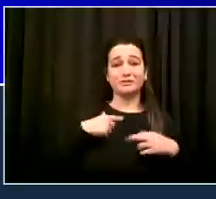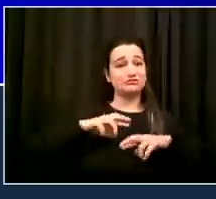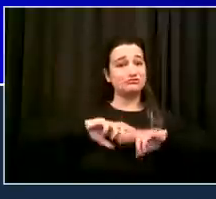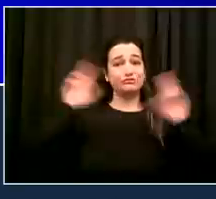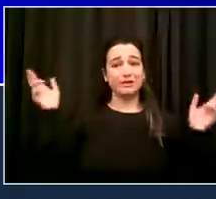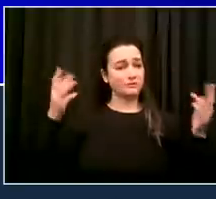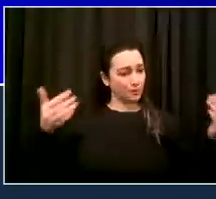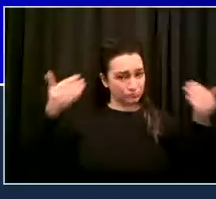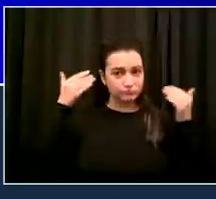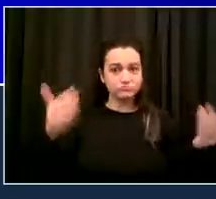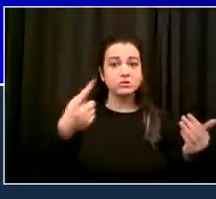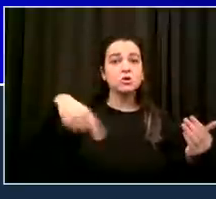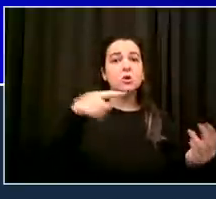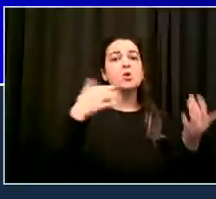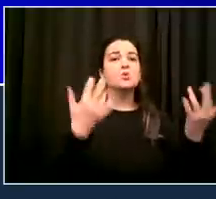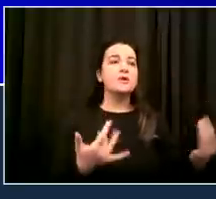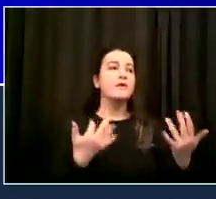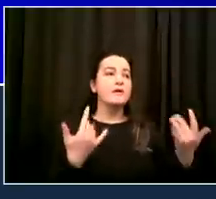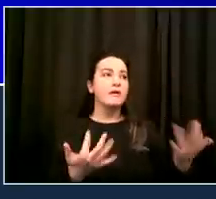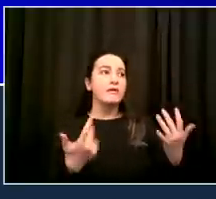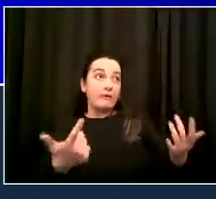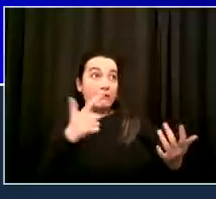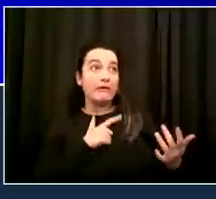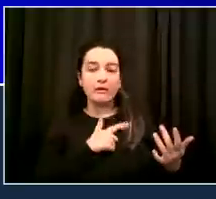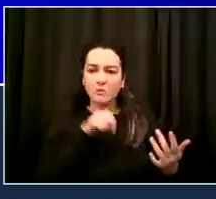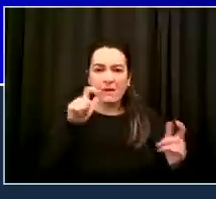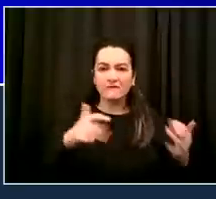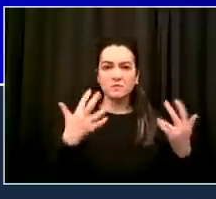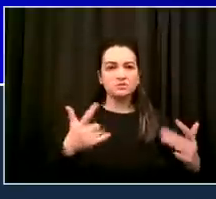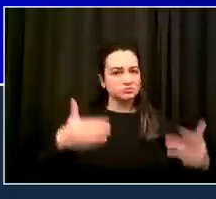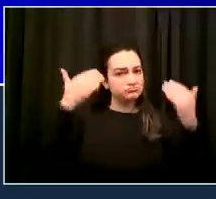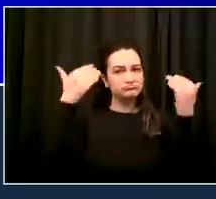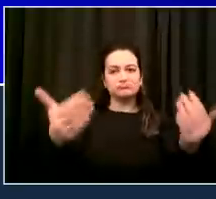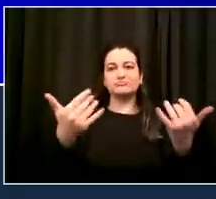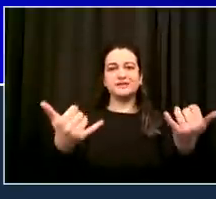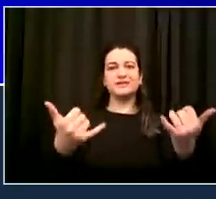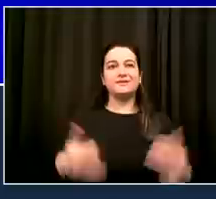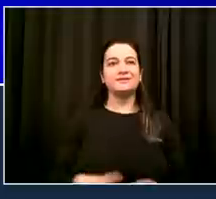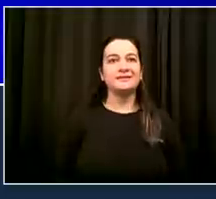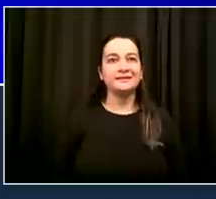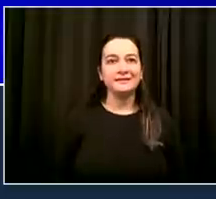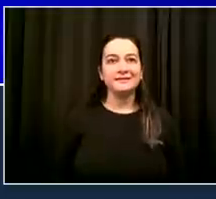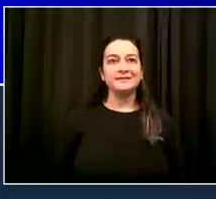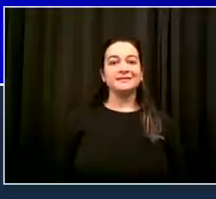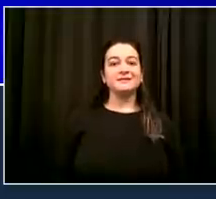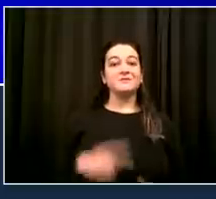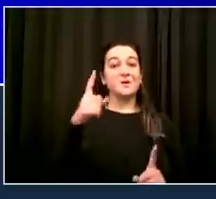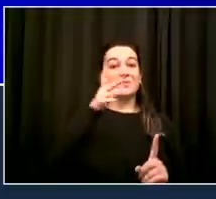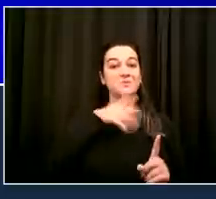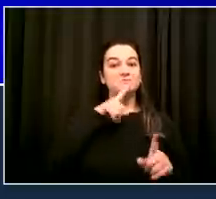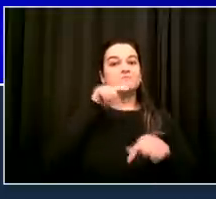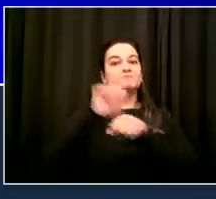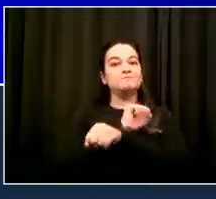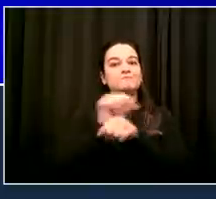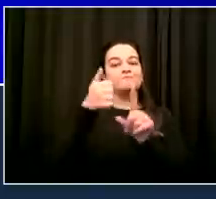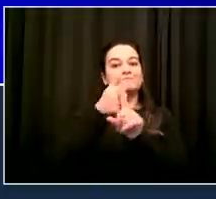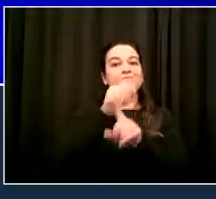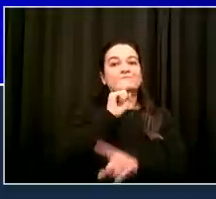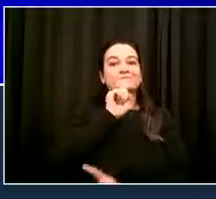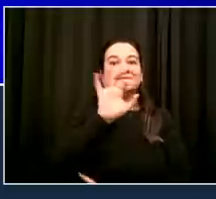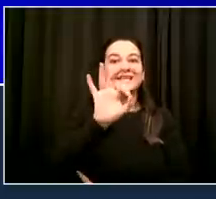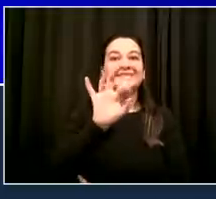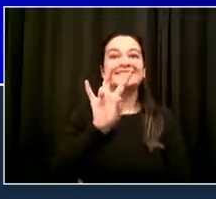me what it meant to her to have that sense of security, of comfort and